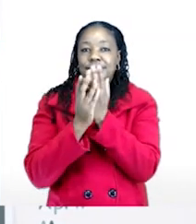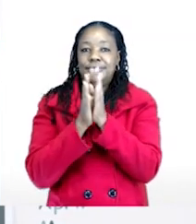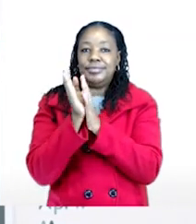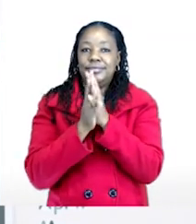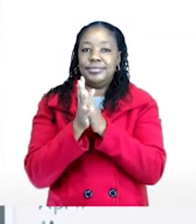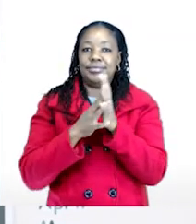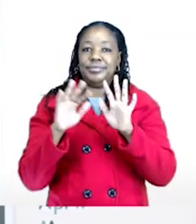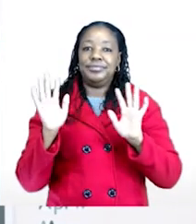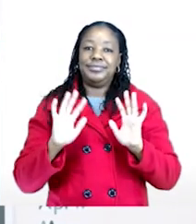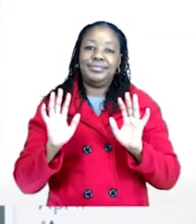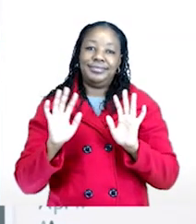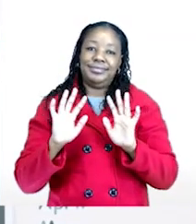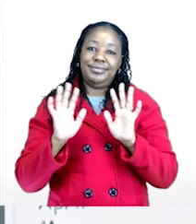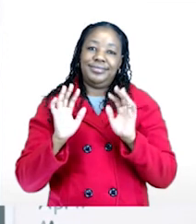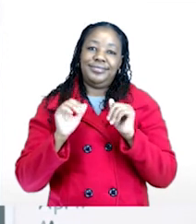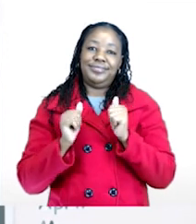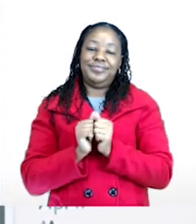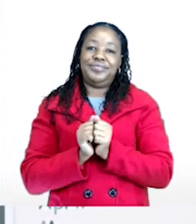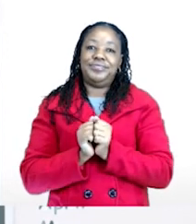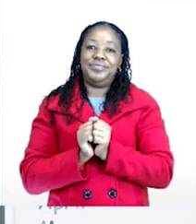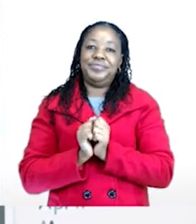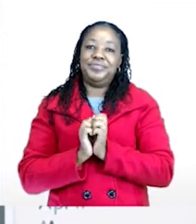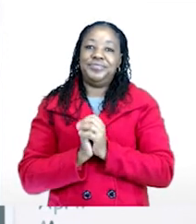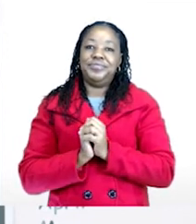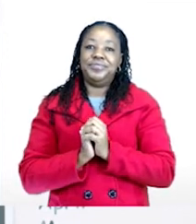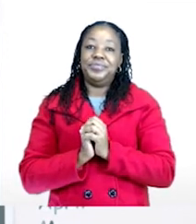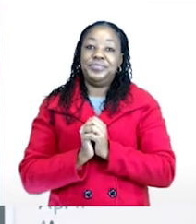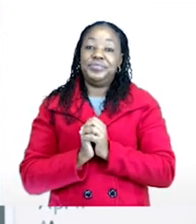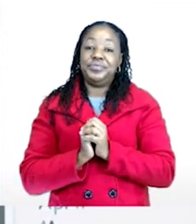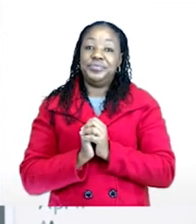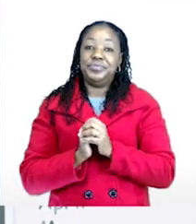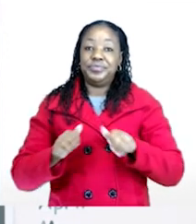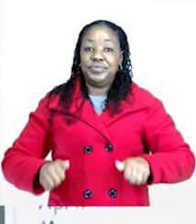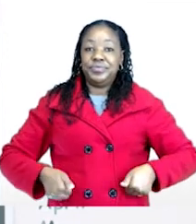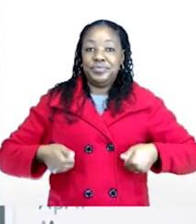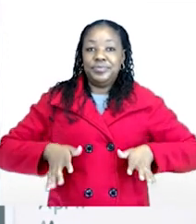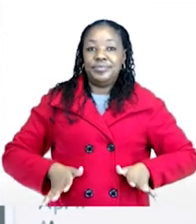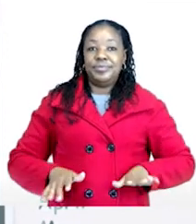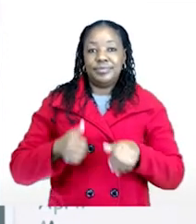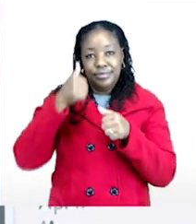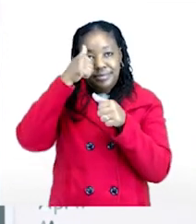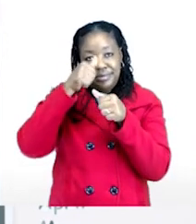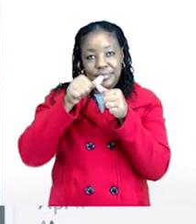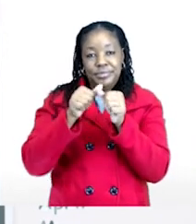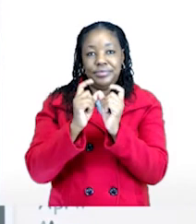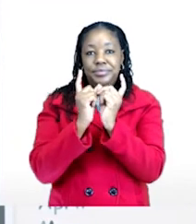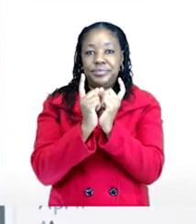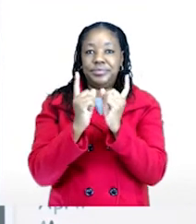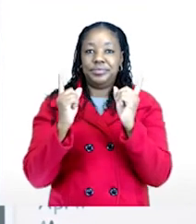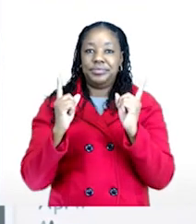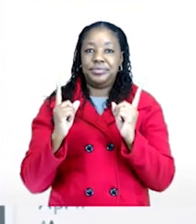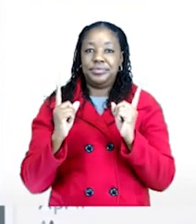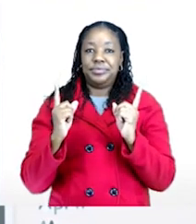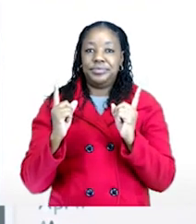clean. We have sanitized. Now, boys and girls, you need to remember to